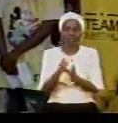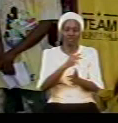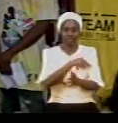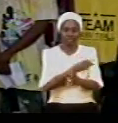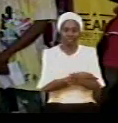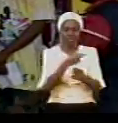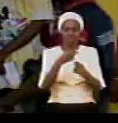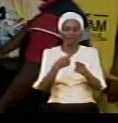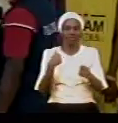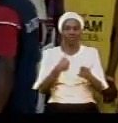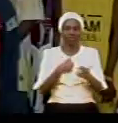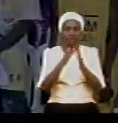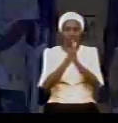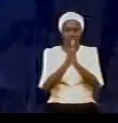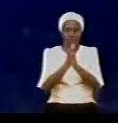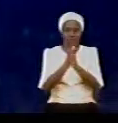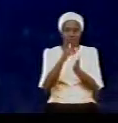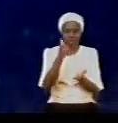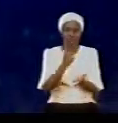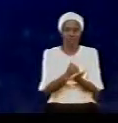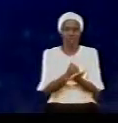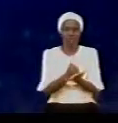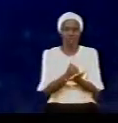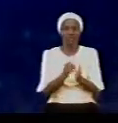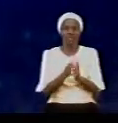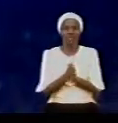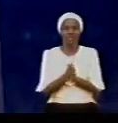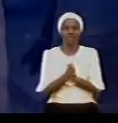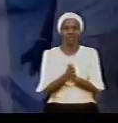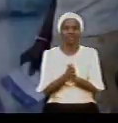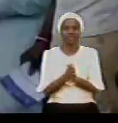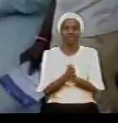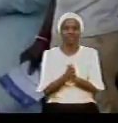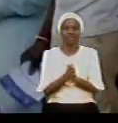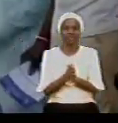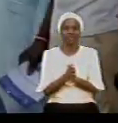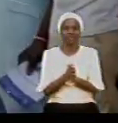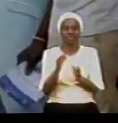pray. I say, in Jesus' mighty name we pray.